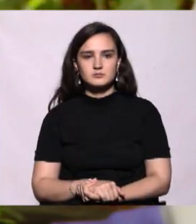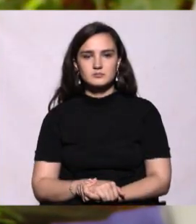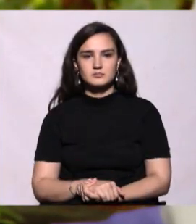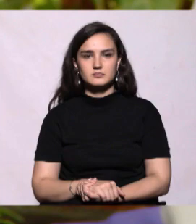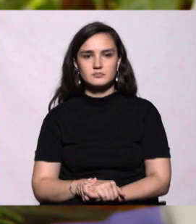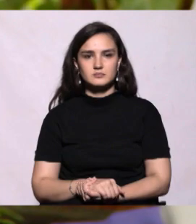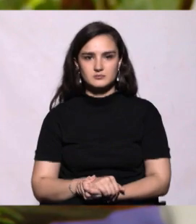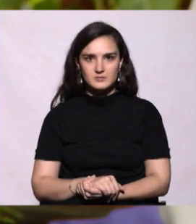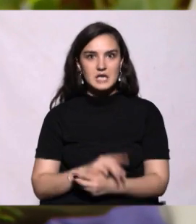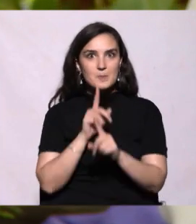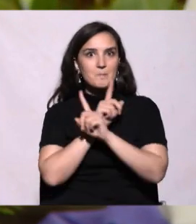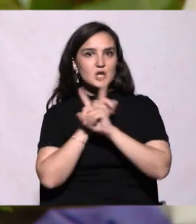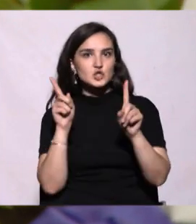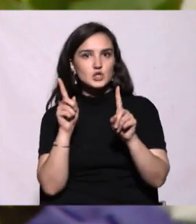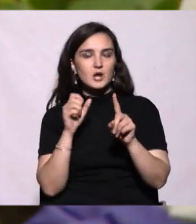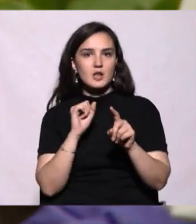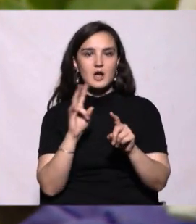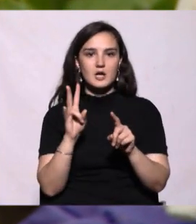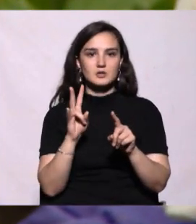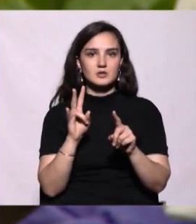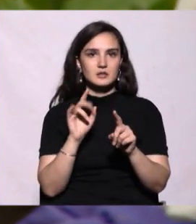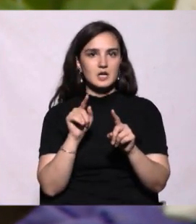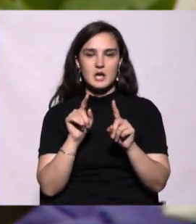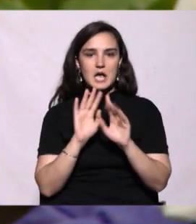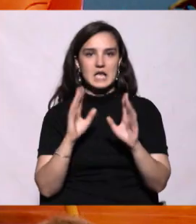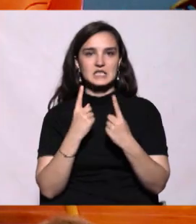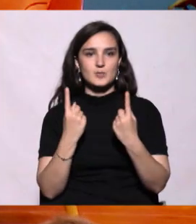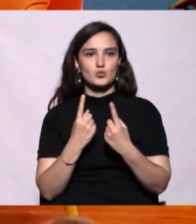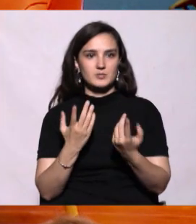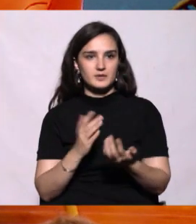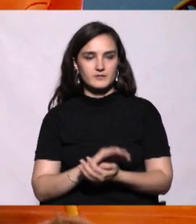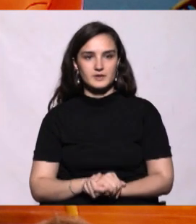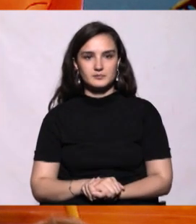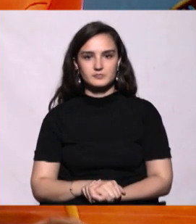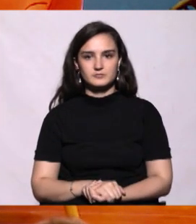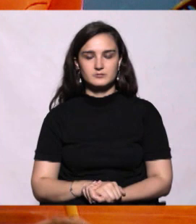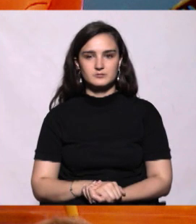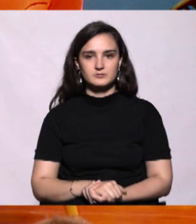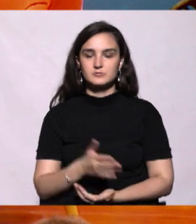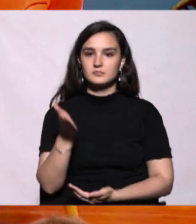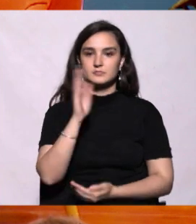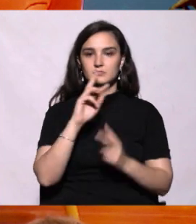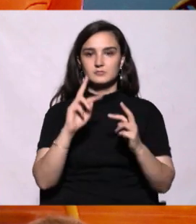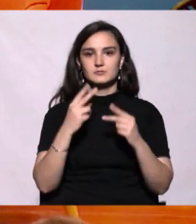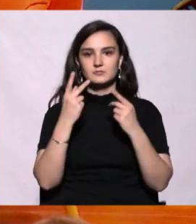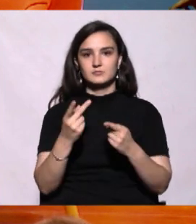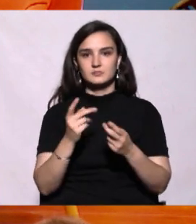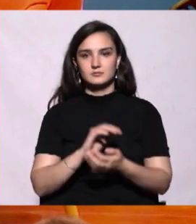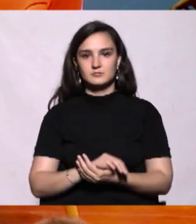Abnormal or magical? Well done, thank you. Excellent. So, now let's move on